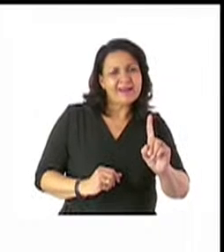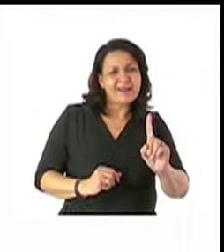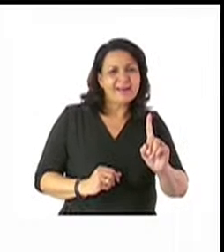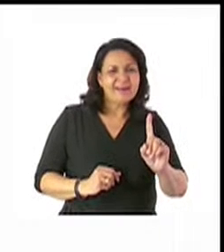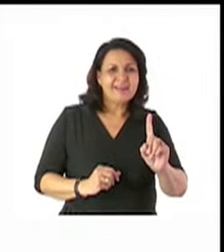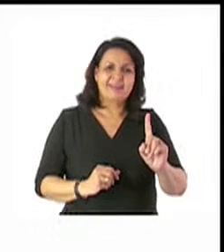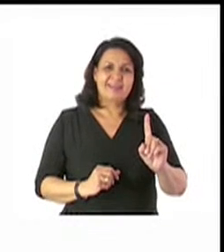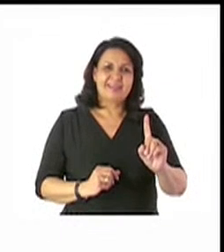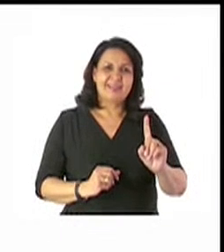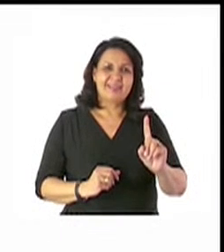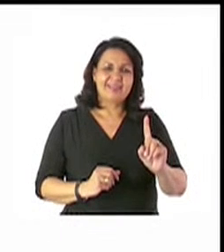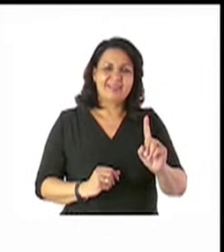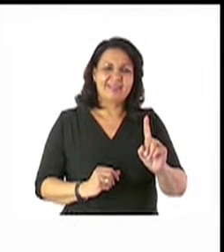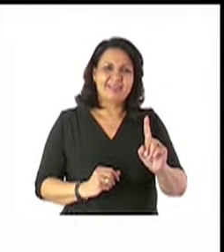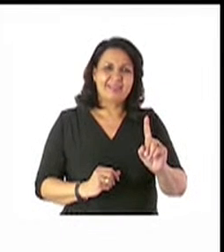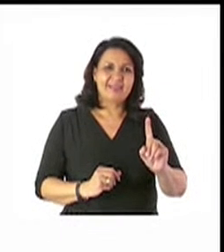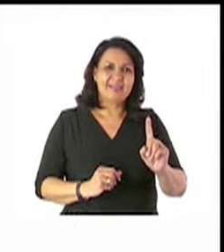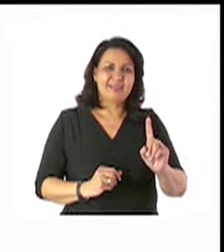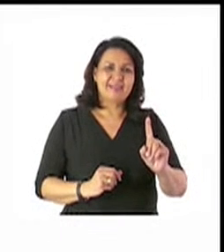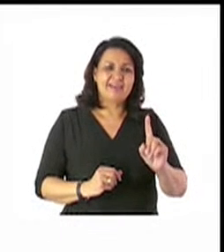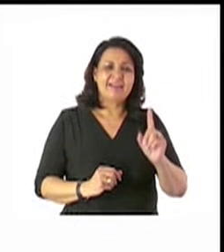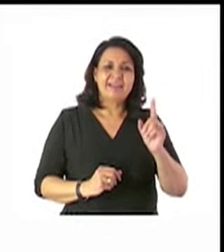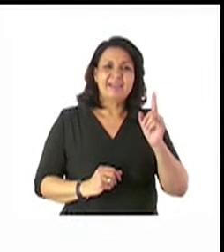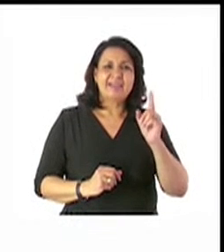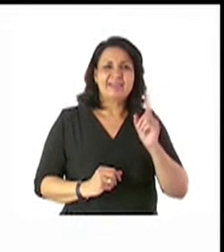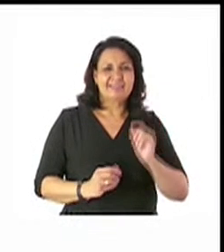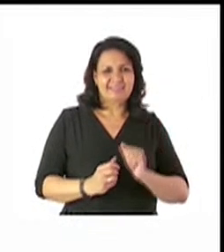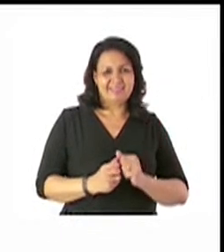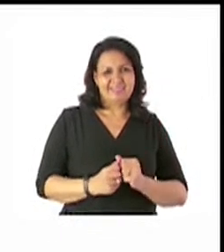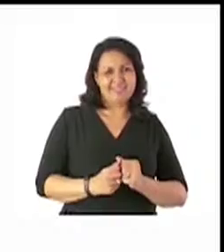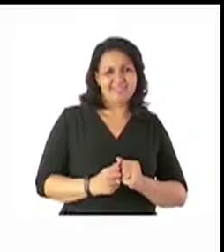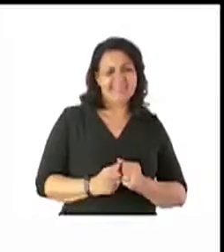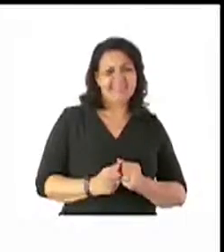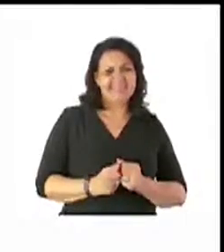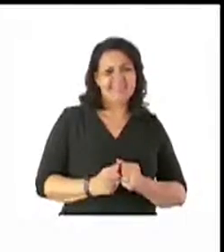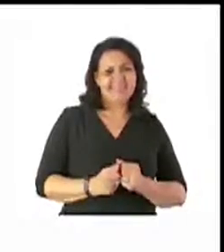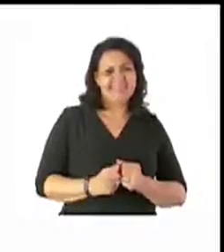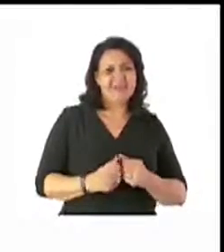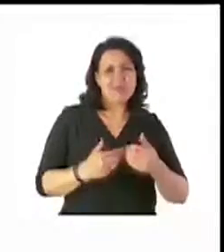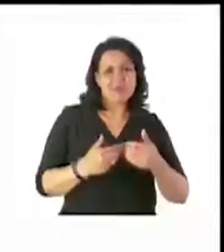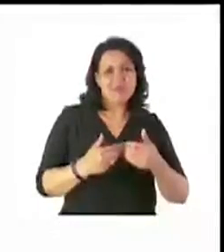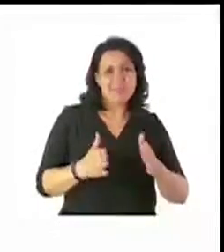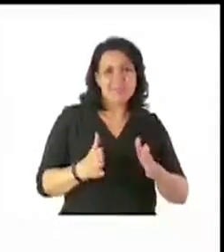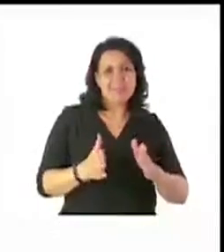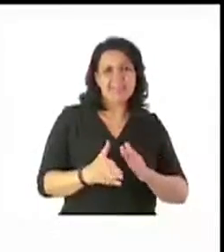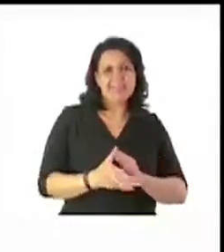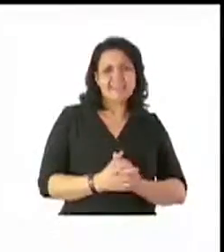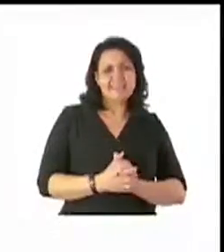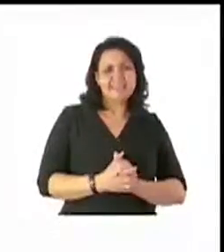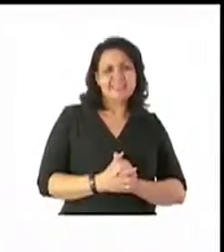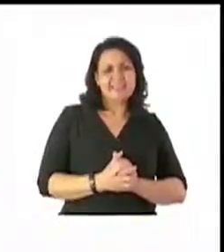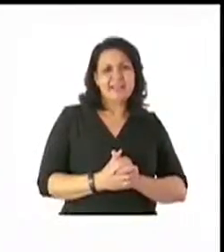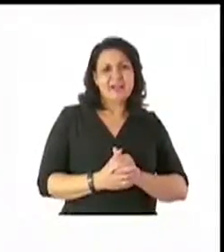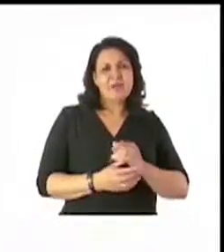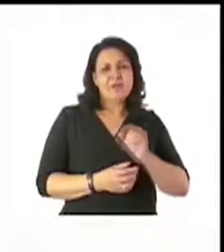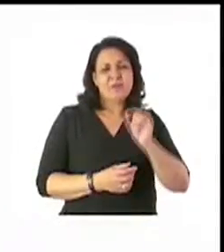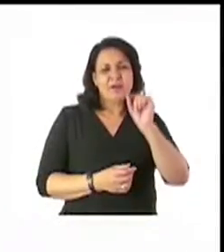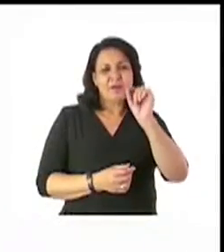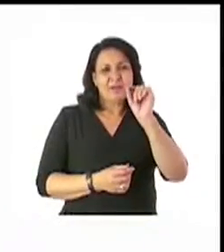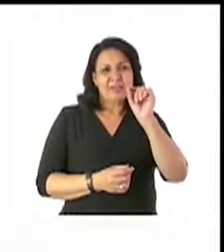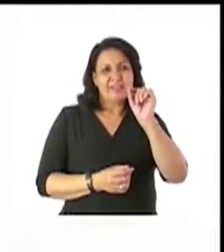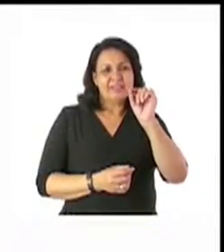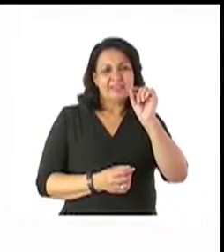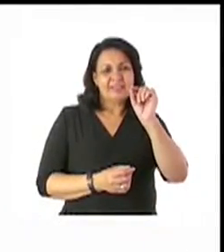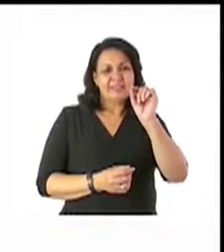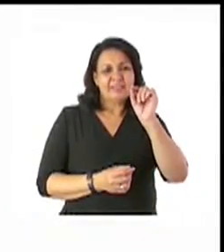the ear of the sloth. Yes. With the dot, we're going down